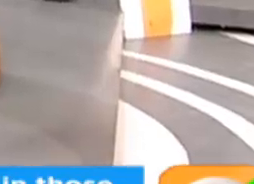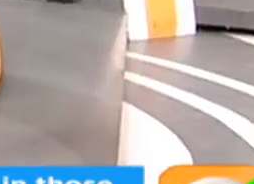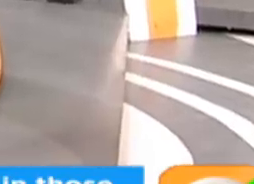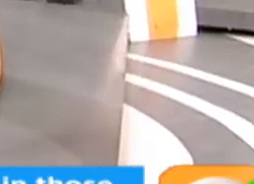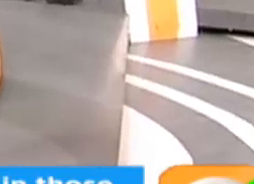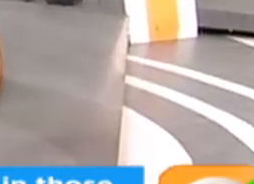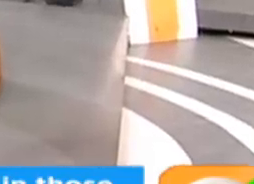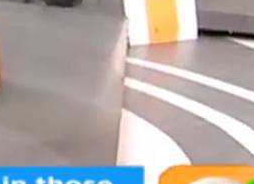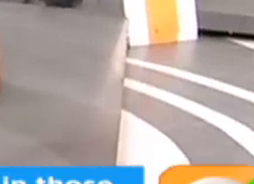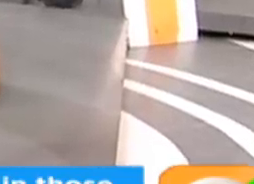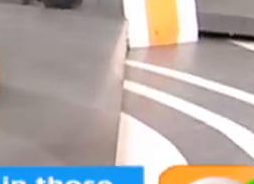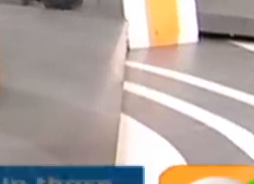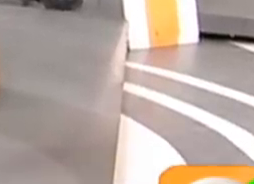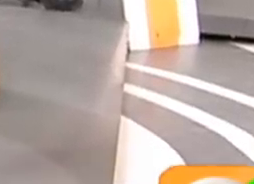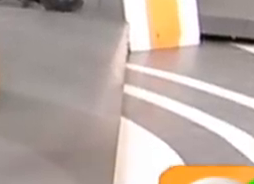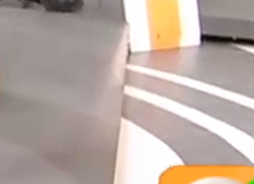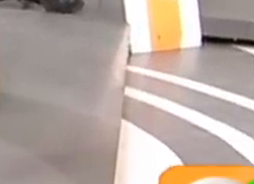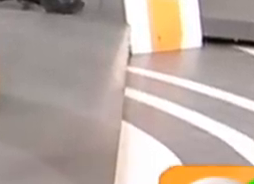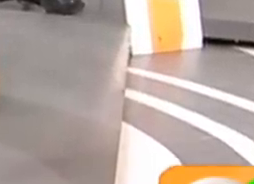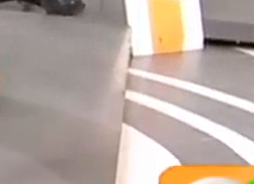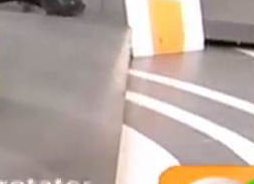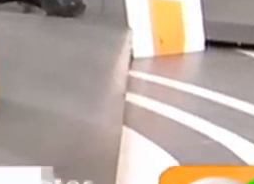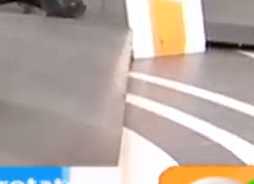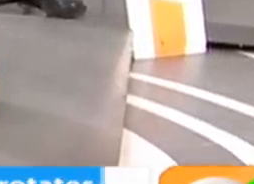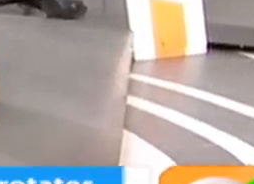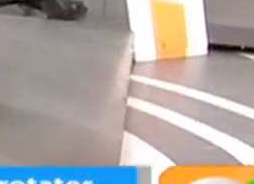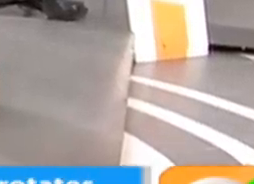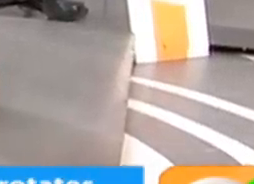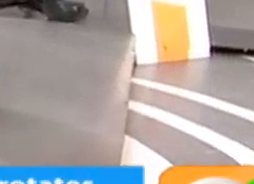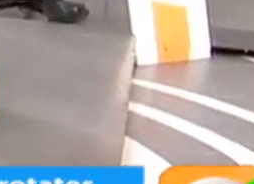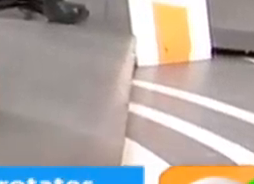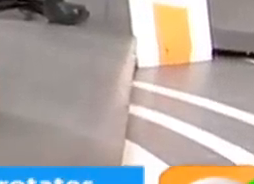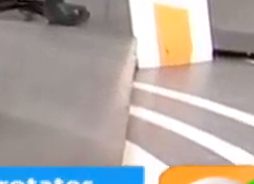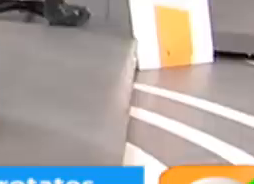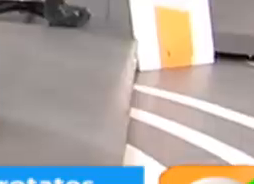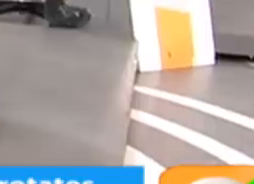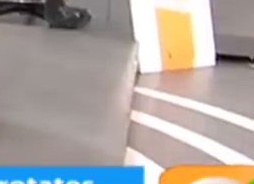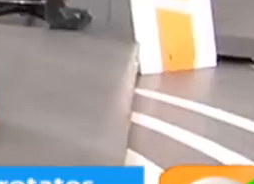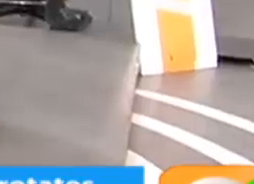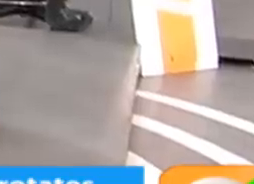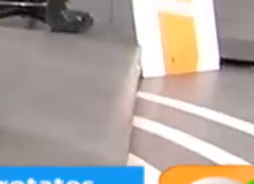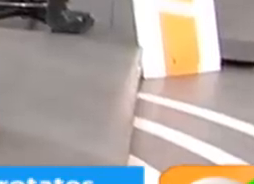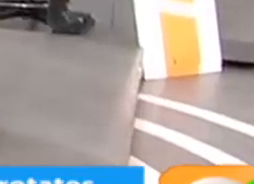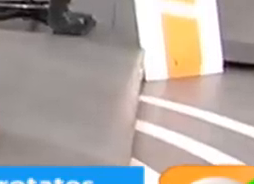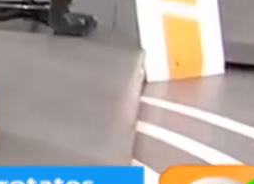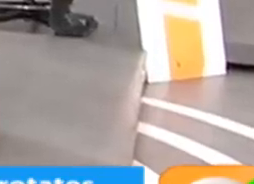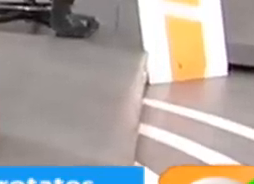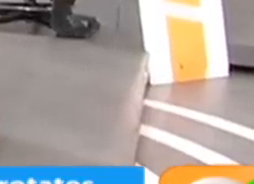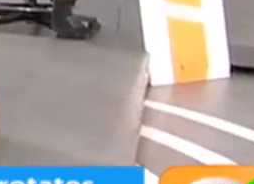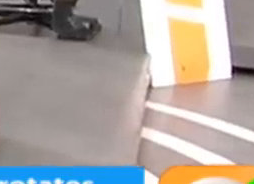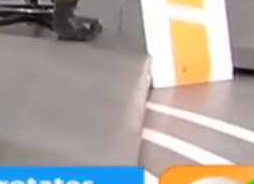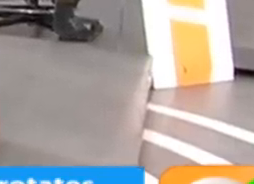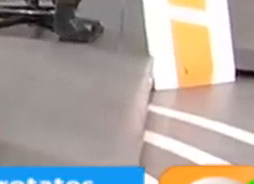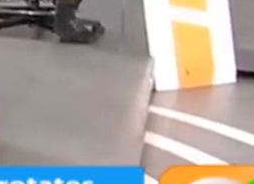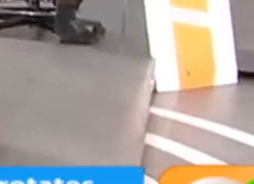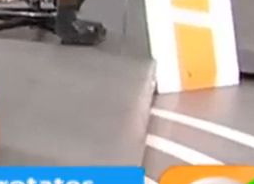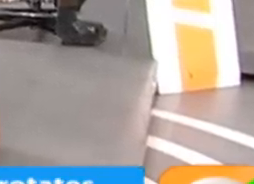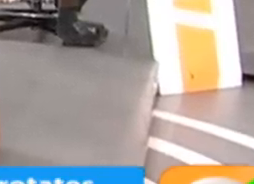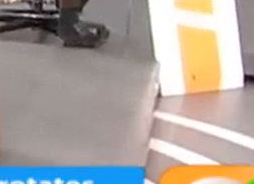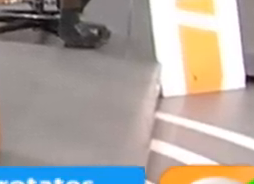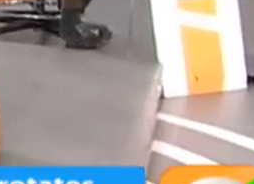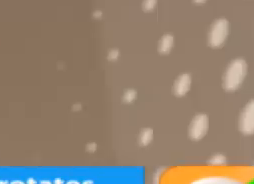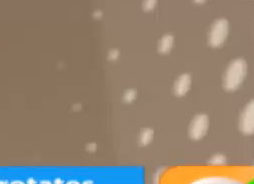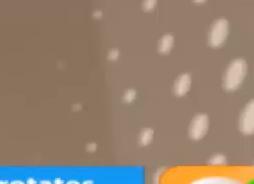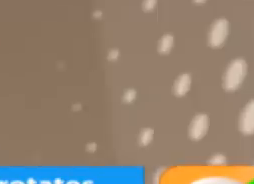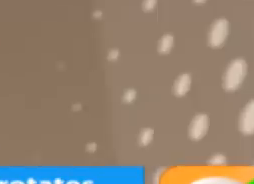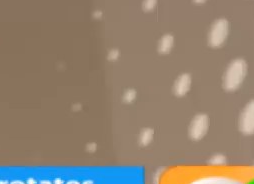declaring support for President Uhuru Kenyatta. Like, you're talking about give and take. You see no amount of take from Jubilee and the presidency. I mean,